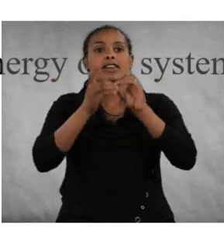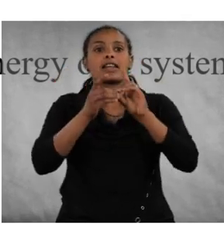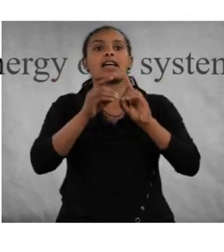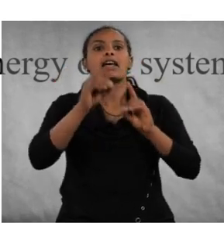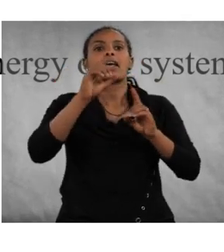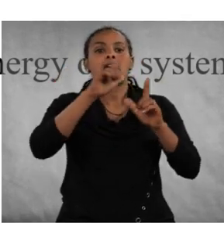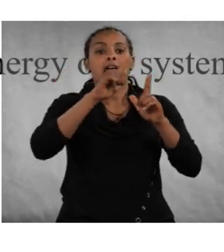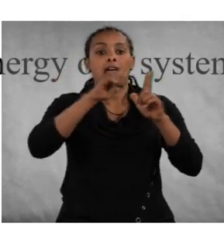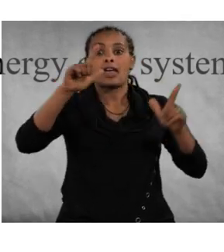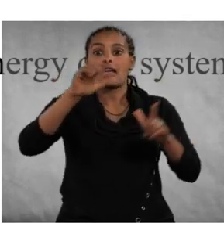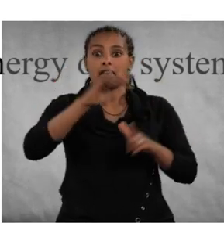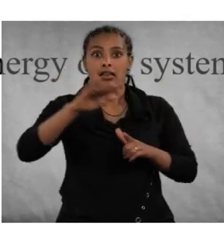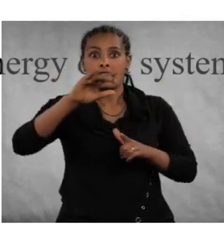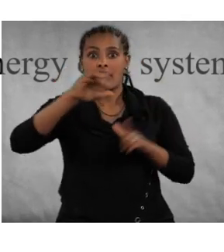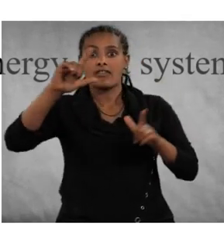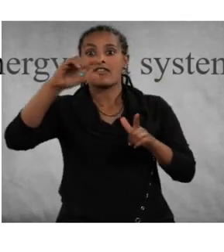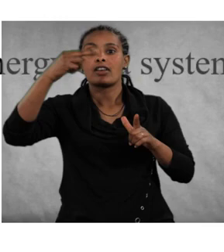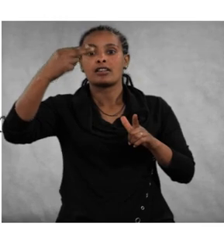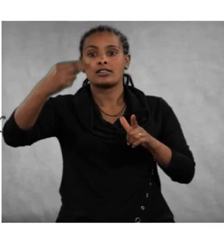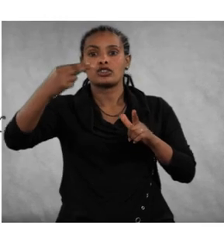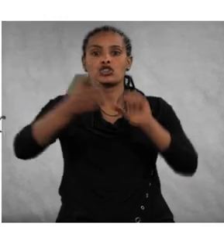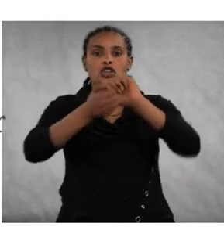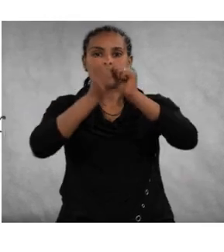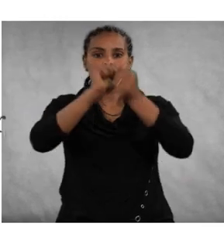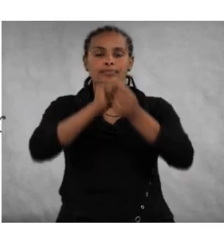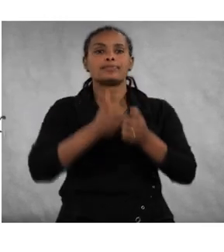enthalpy change.